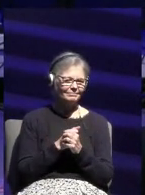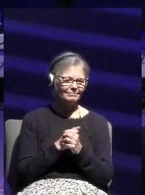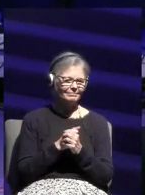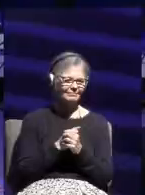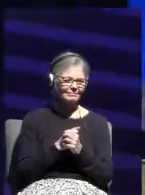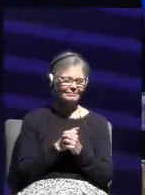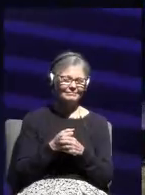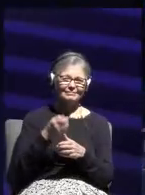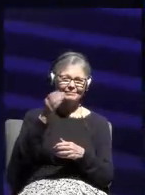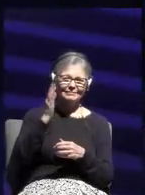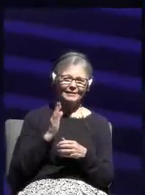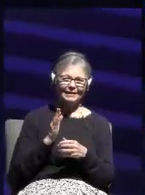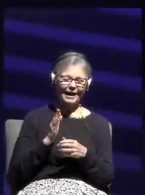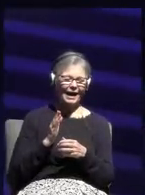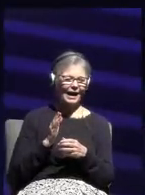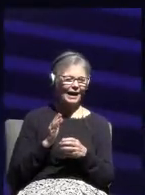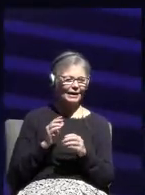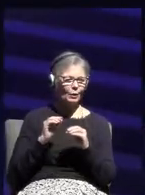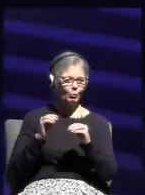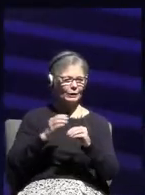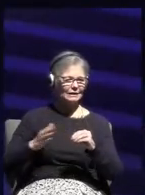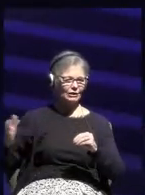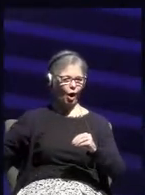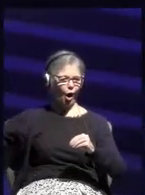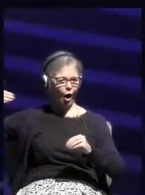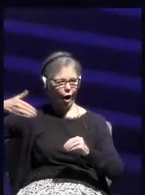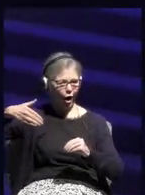anthropomorphism arm around us